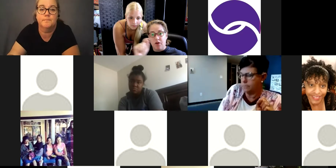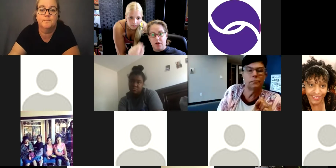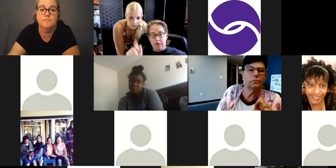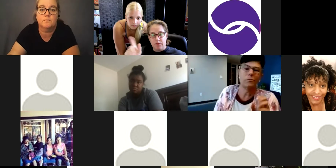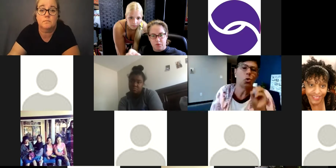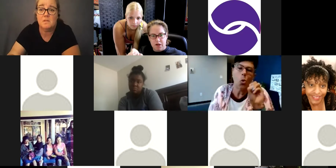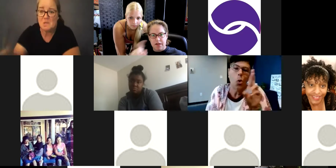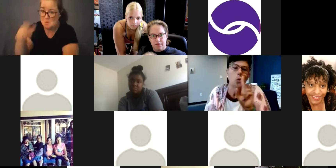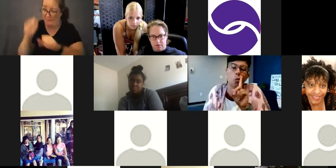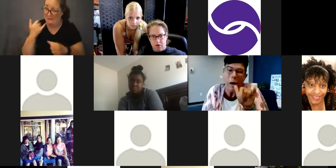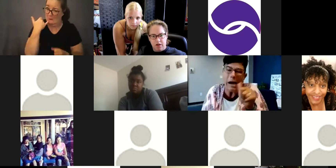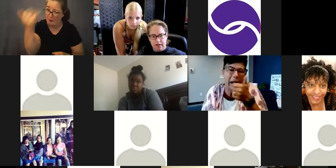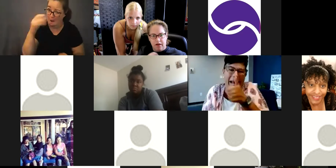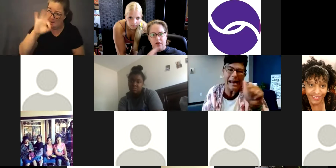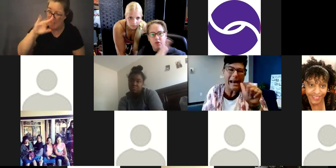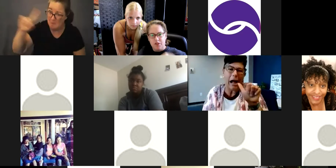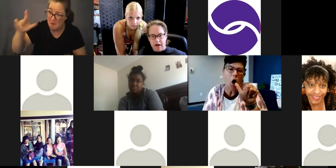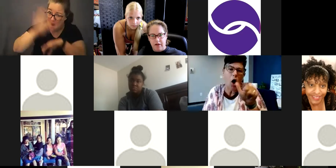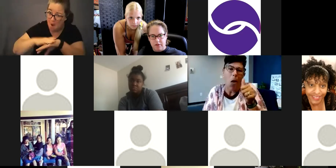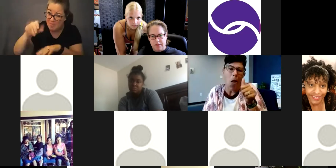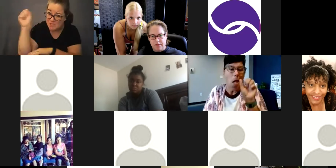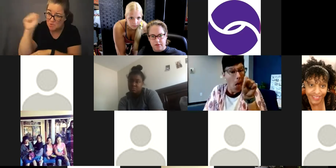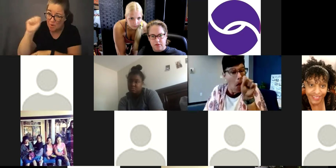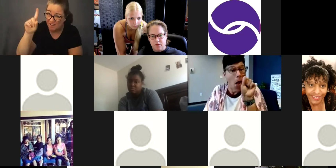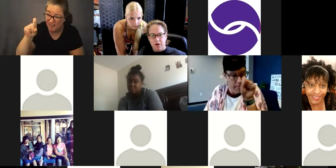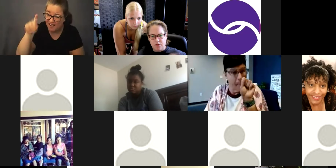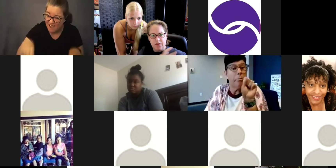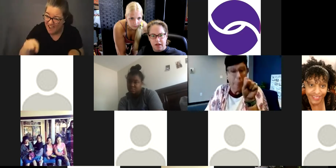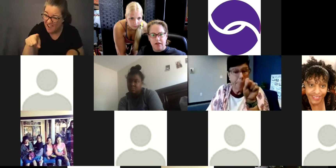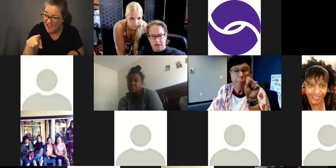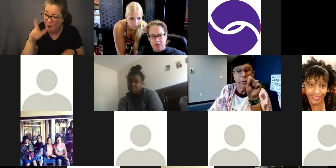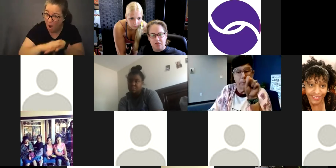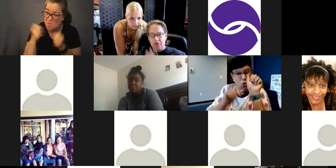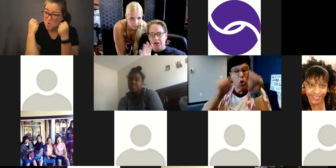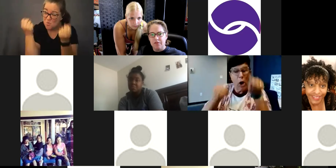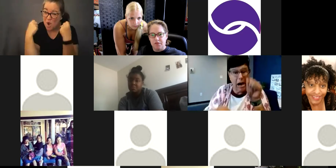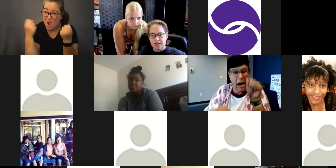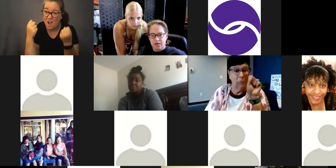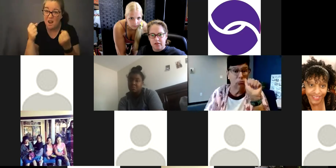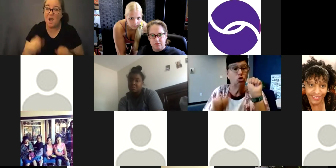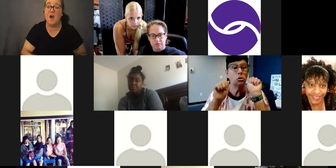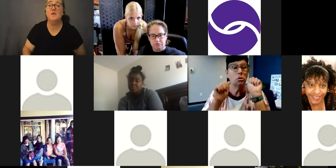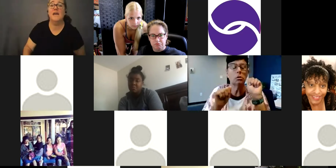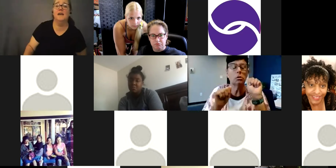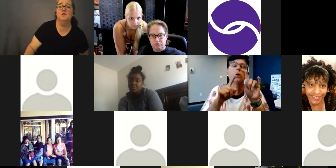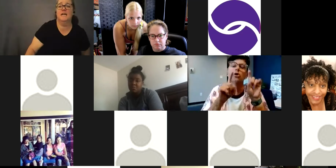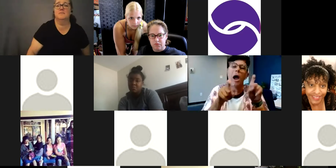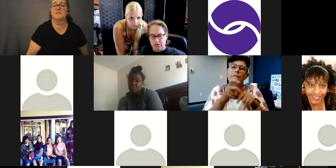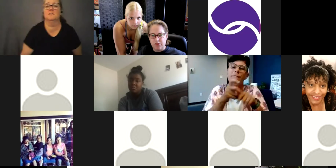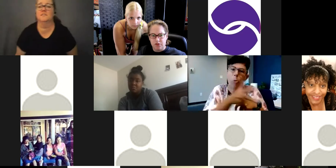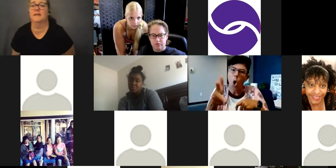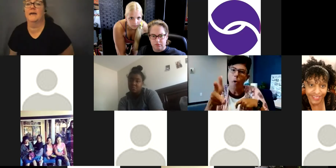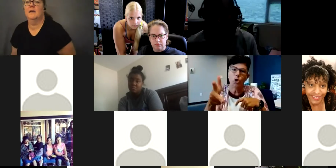you can call 911 on there when you're out on the road at an accident. Okay, well, that's a good. Oh yeah, you